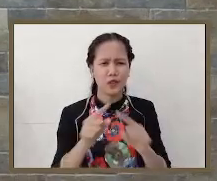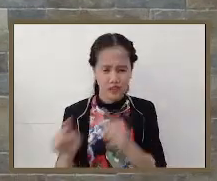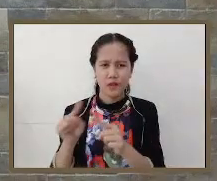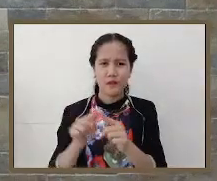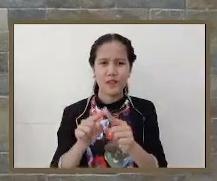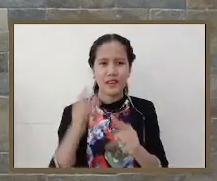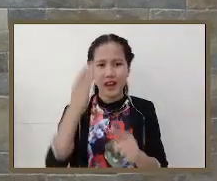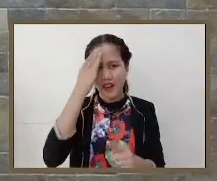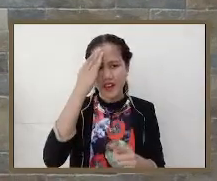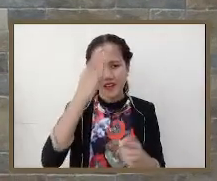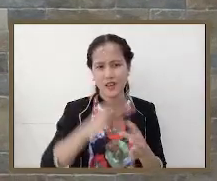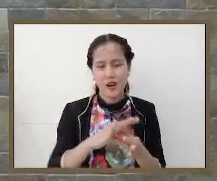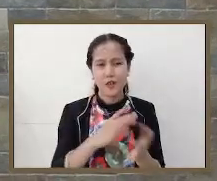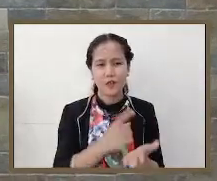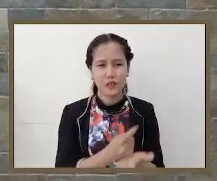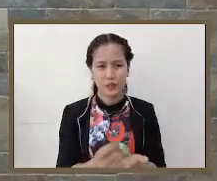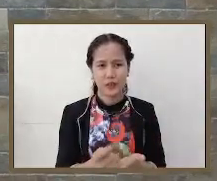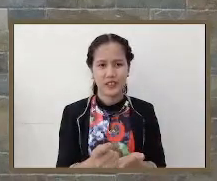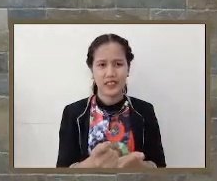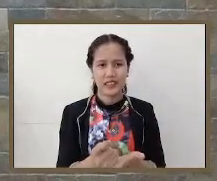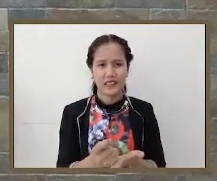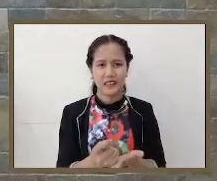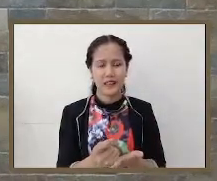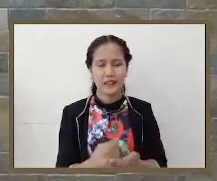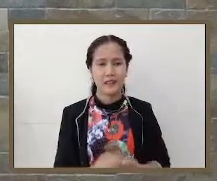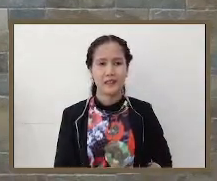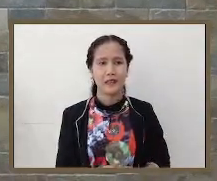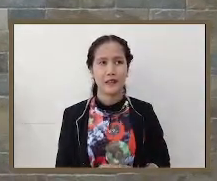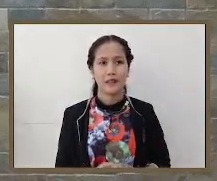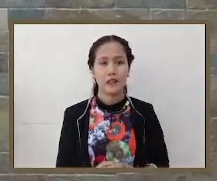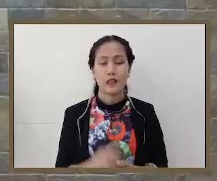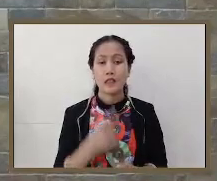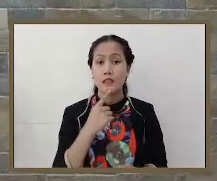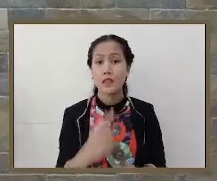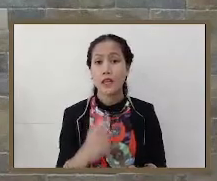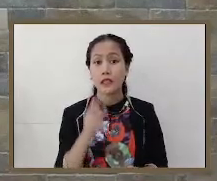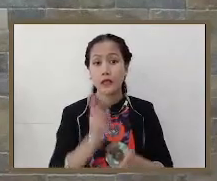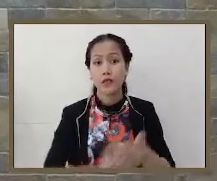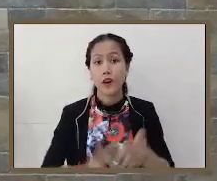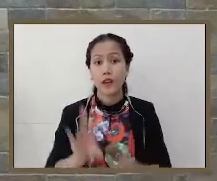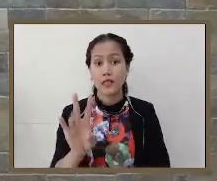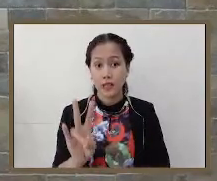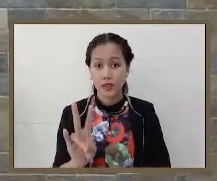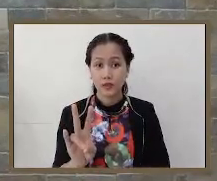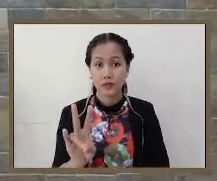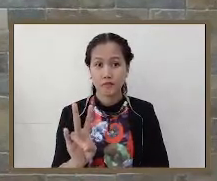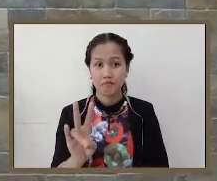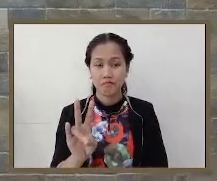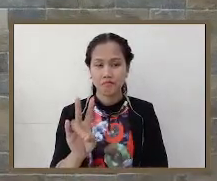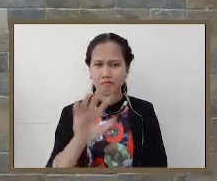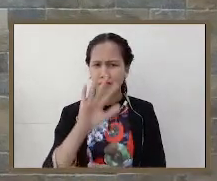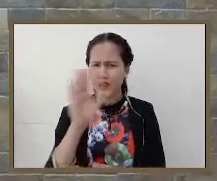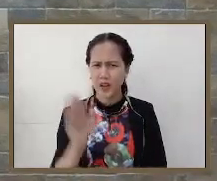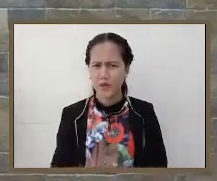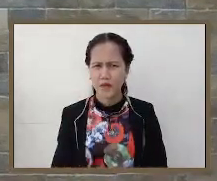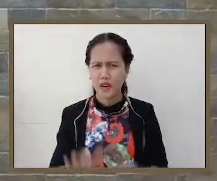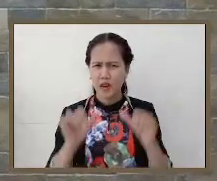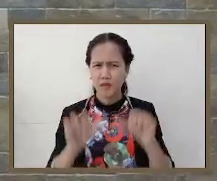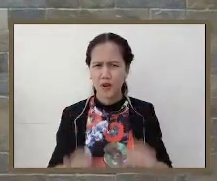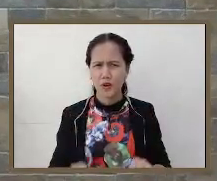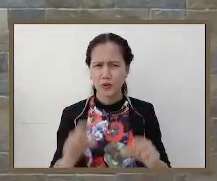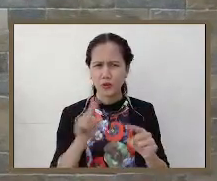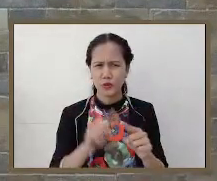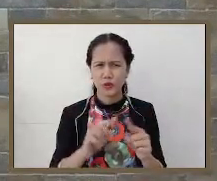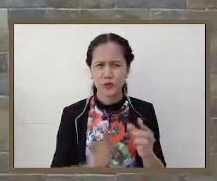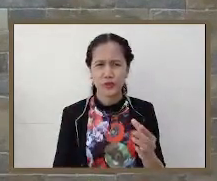truth. Alam niyo po mga kapatid, sinabi po dyan sa verse number 7, never able to come means never able to